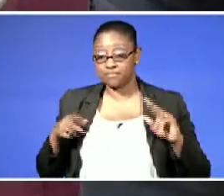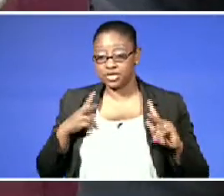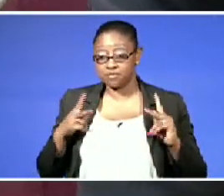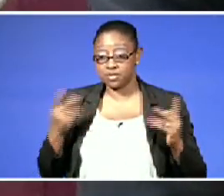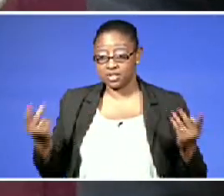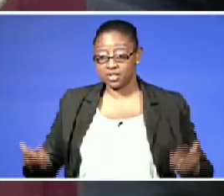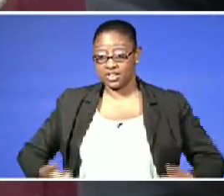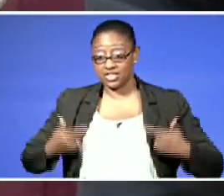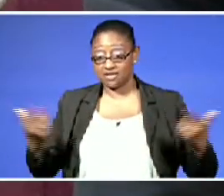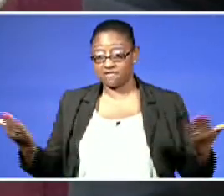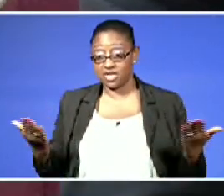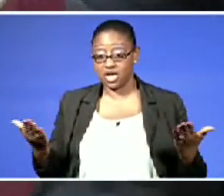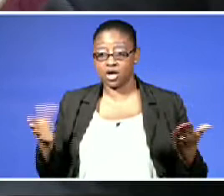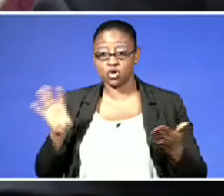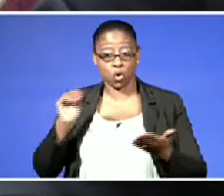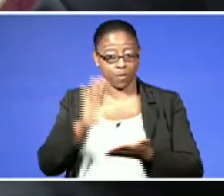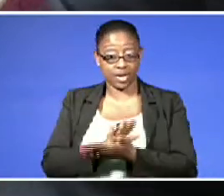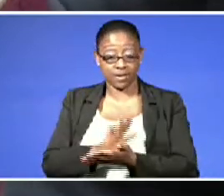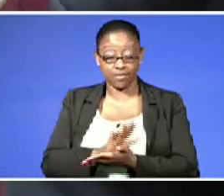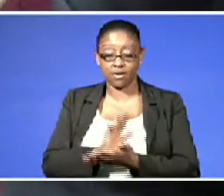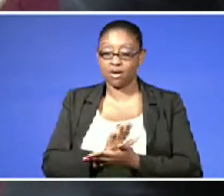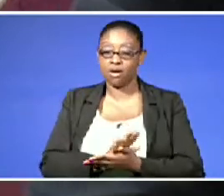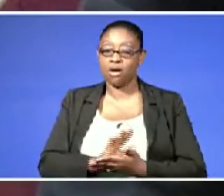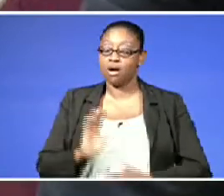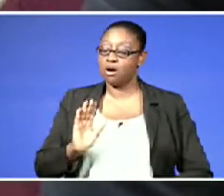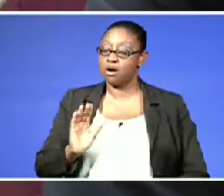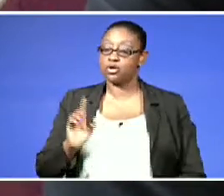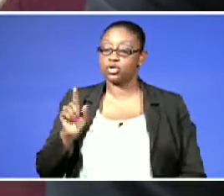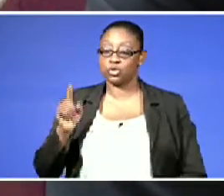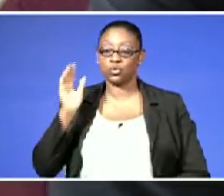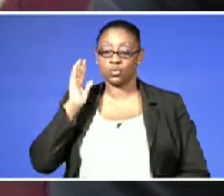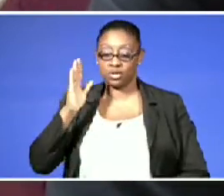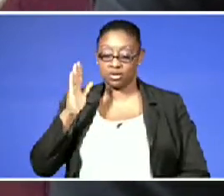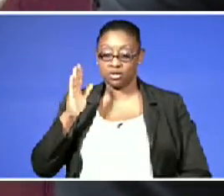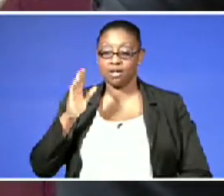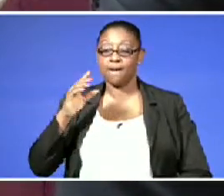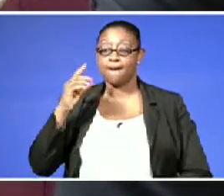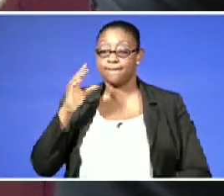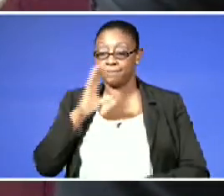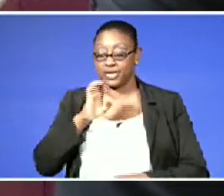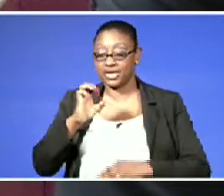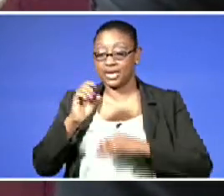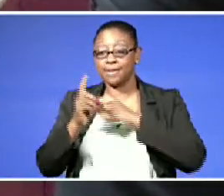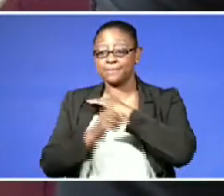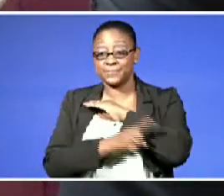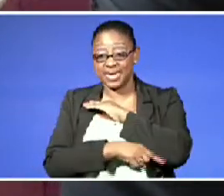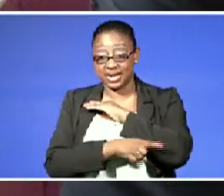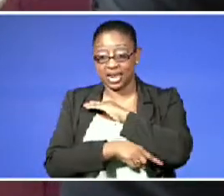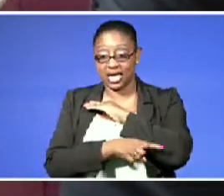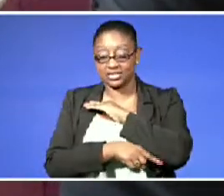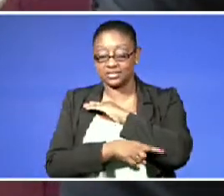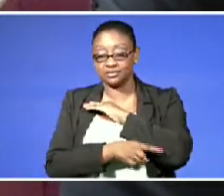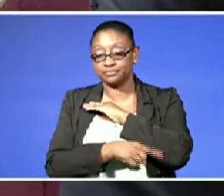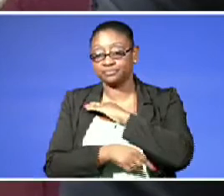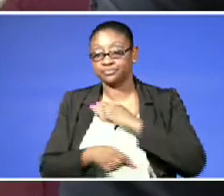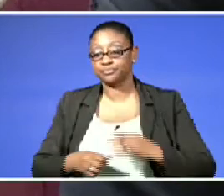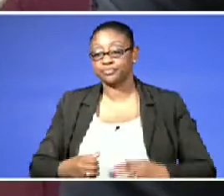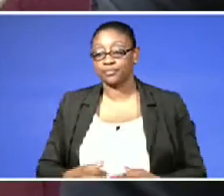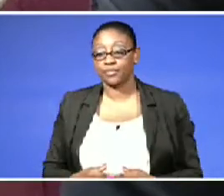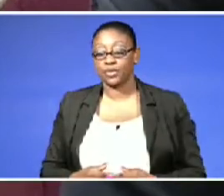undocumented persons, improve the confiscation powers of the government